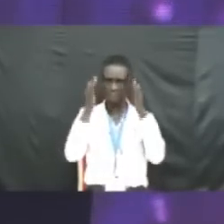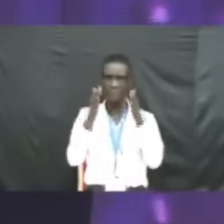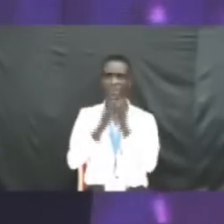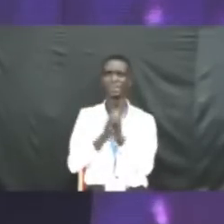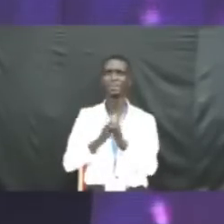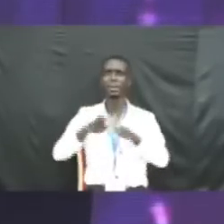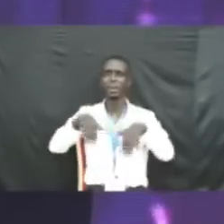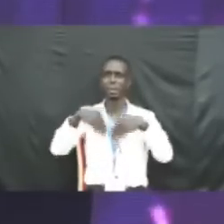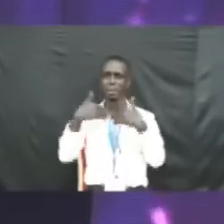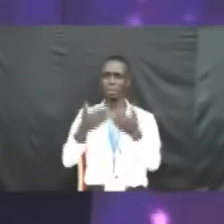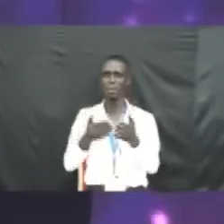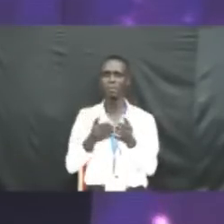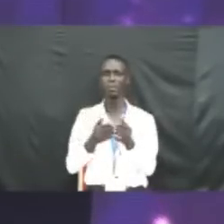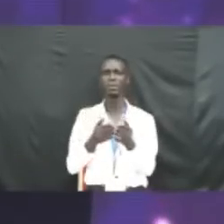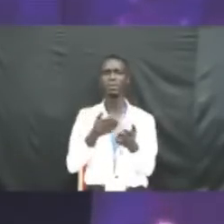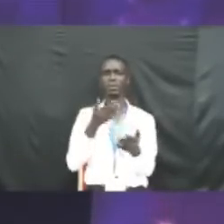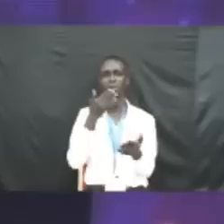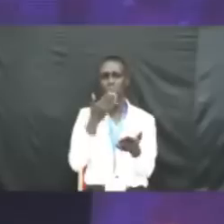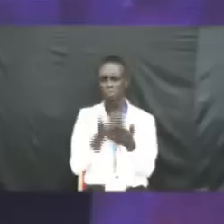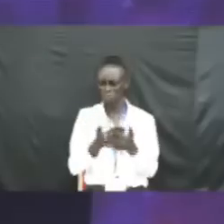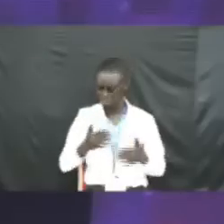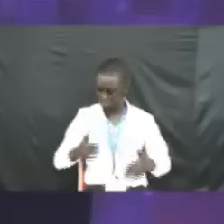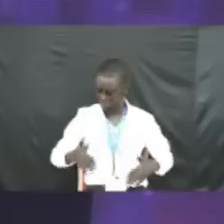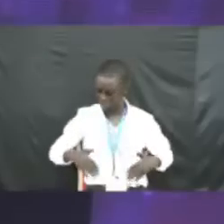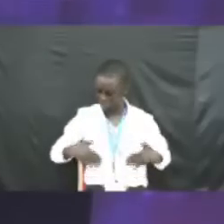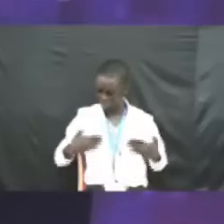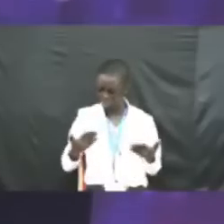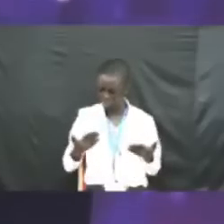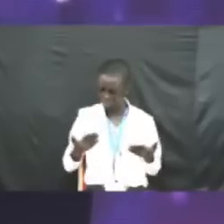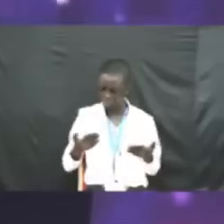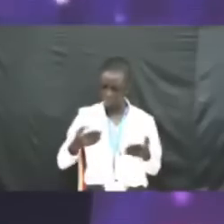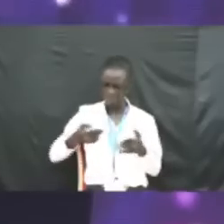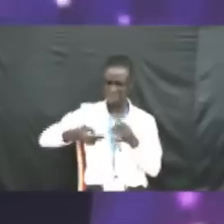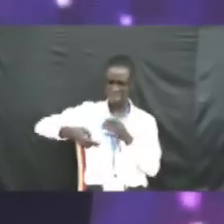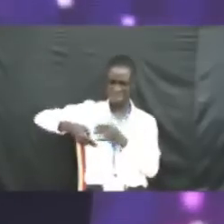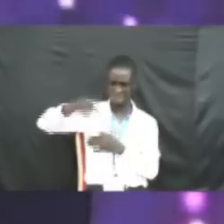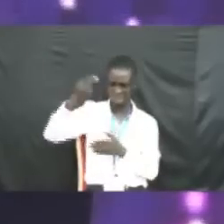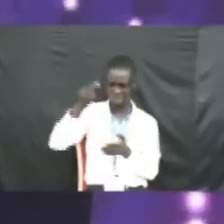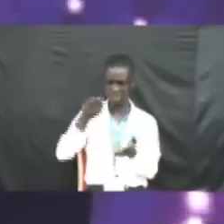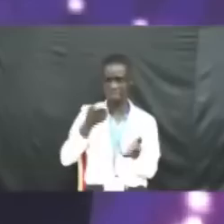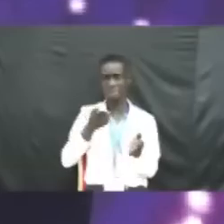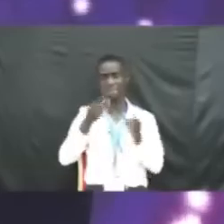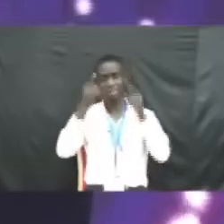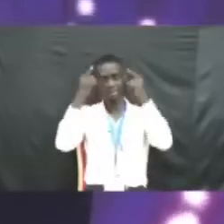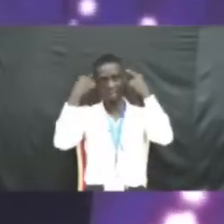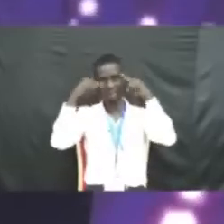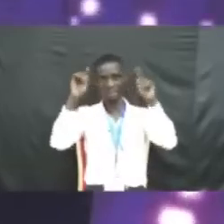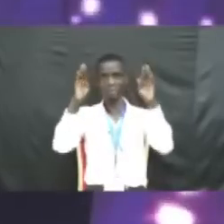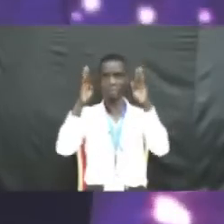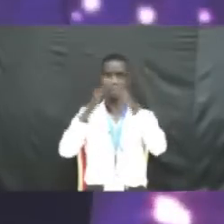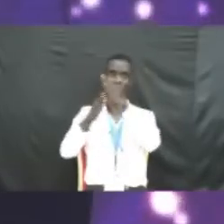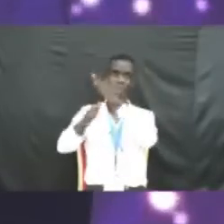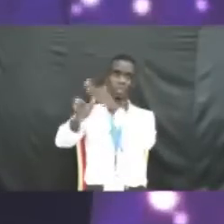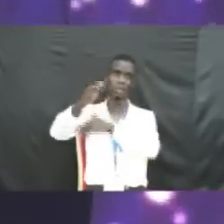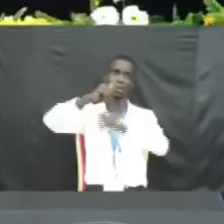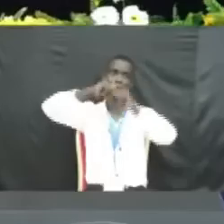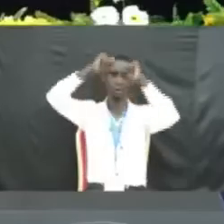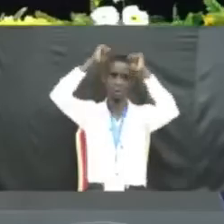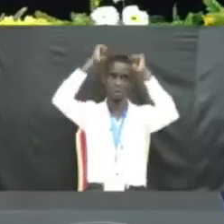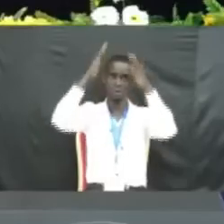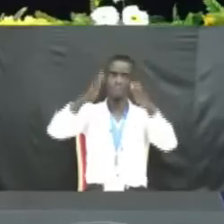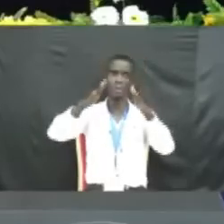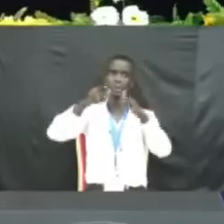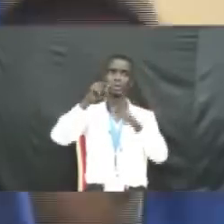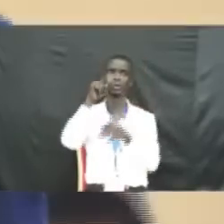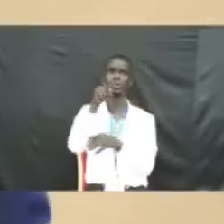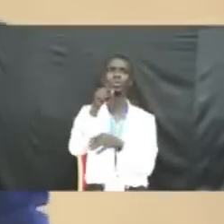fruitful deliberations culminating in a highly successful meeting. God bless you and God bless our nation,